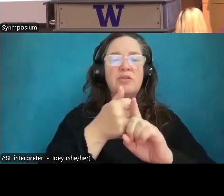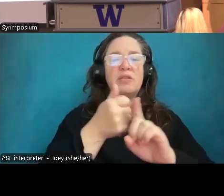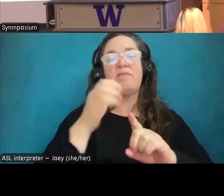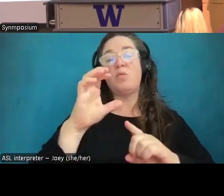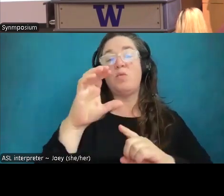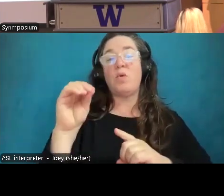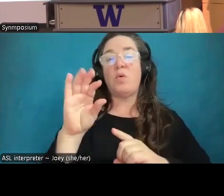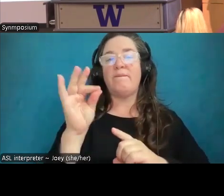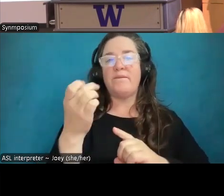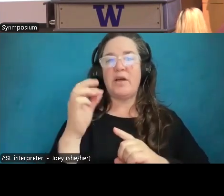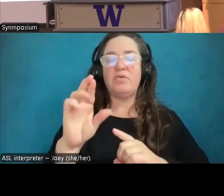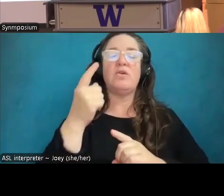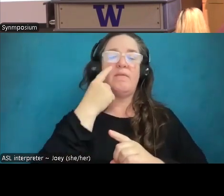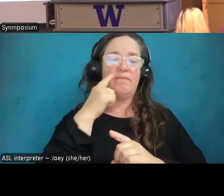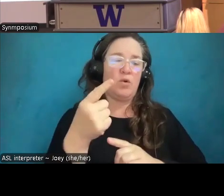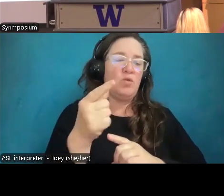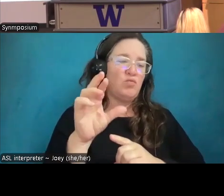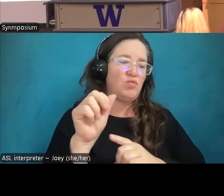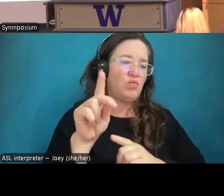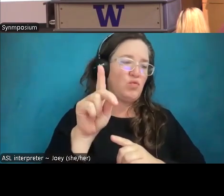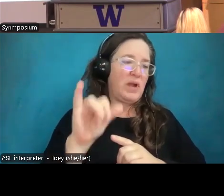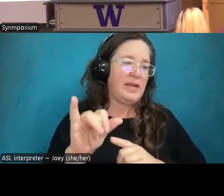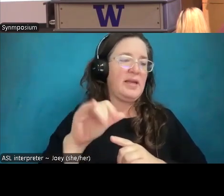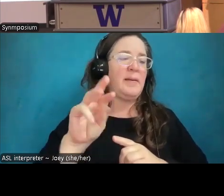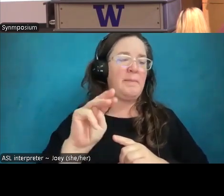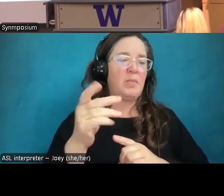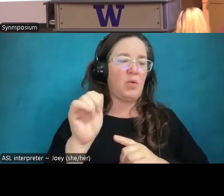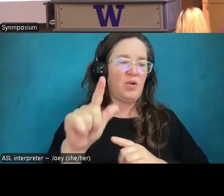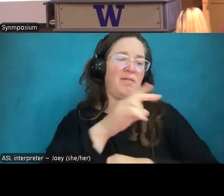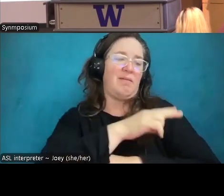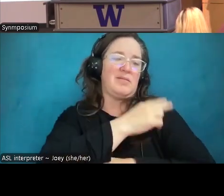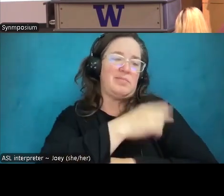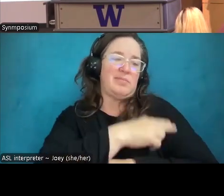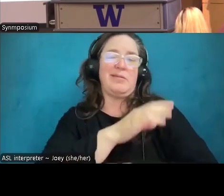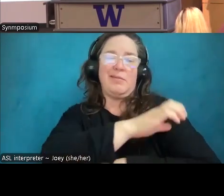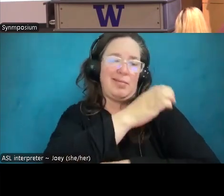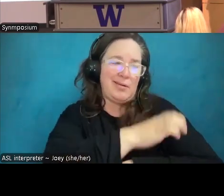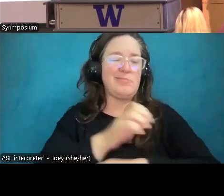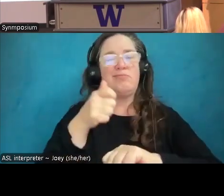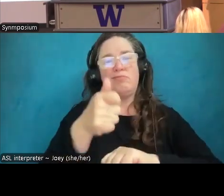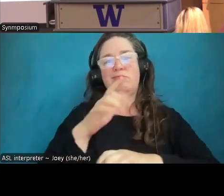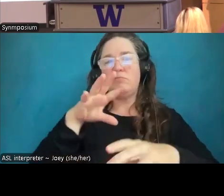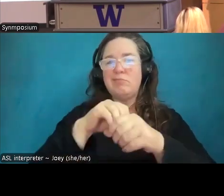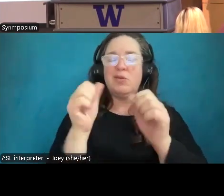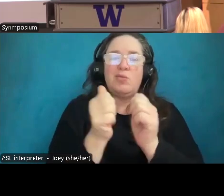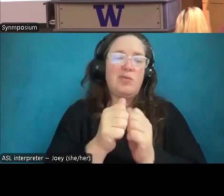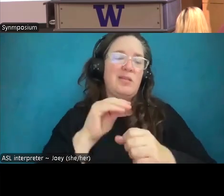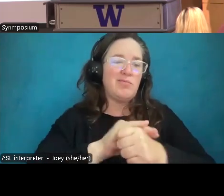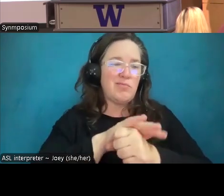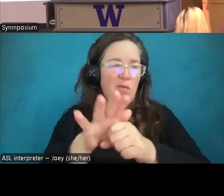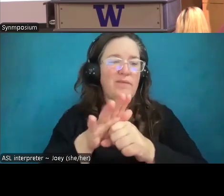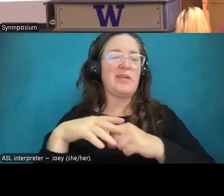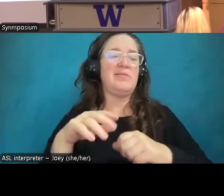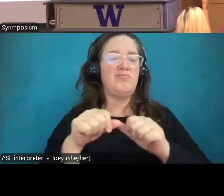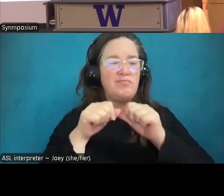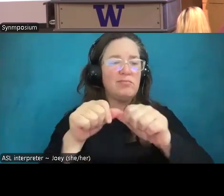co-established the multi-center CURE Long COVID Registry and Biorepository. She serves as PI of the AHRQ Atlanta Long